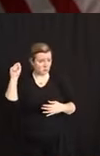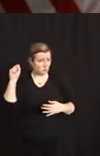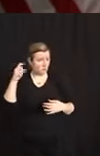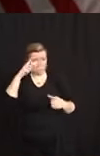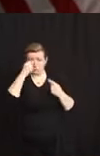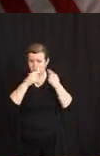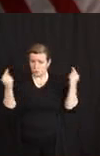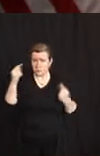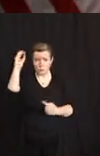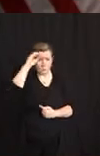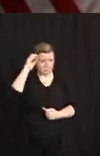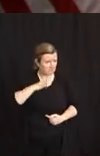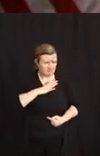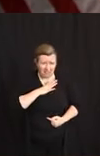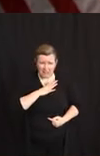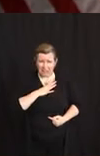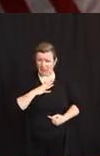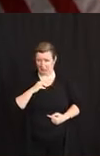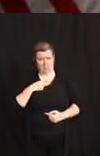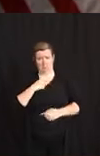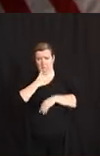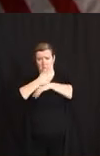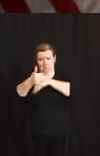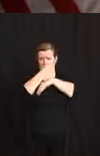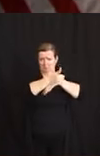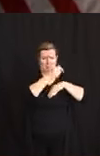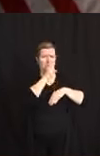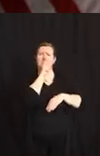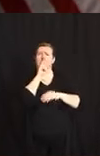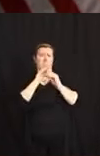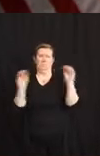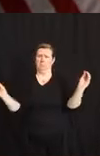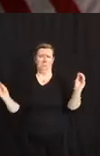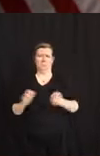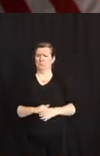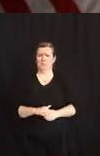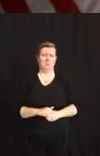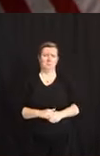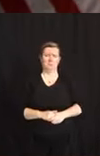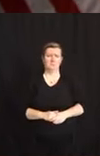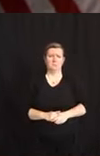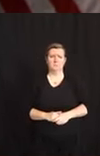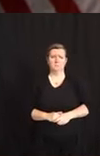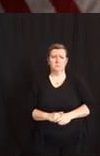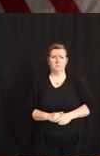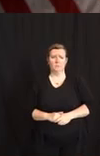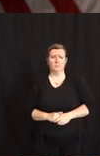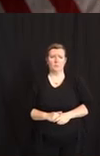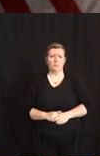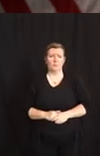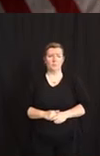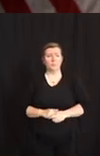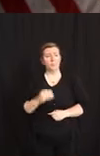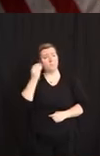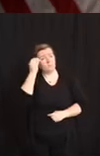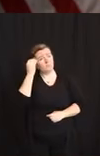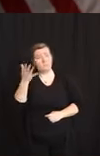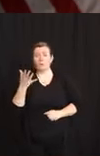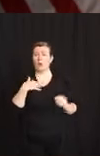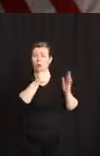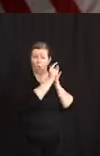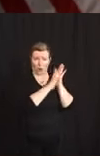don't begrudge that. And I have no more specific insights as to where I can lead you, but I promise you that Paramel or our team will come back to you.